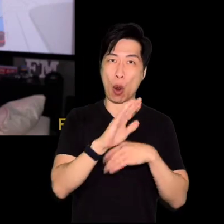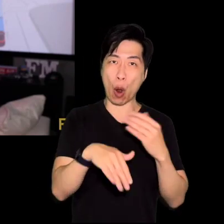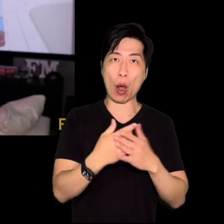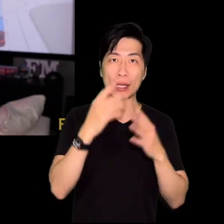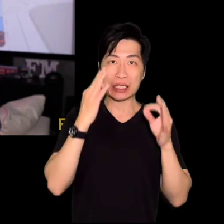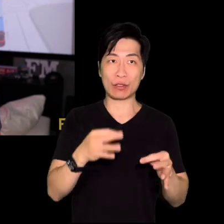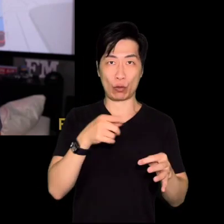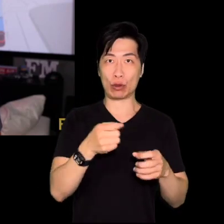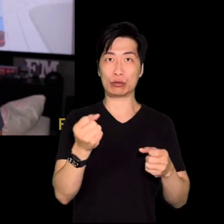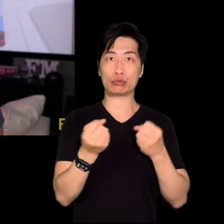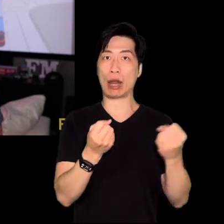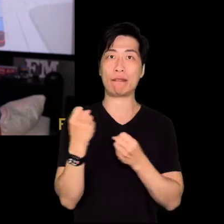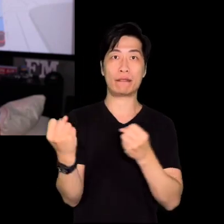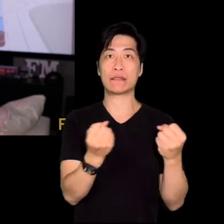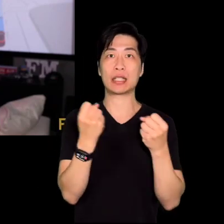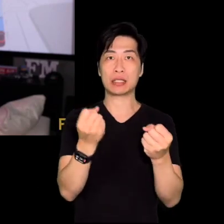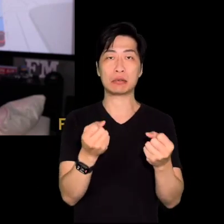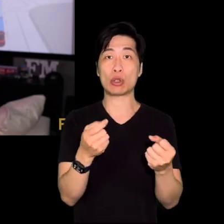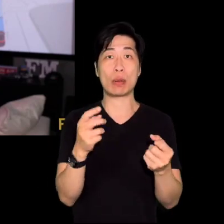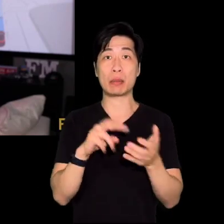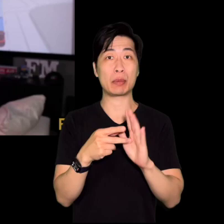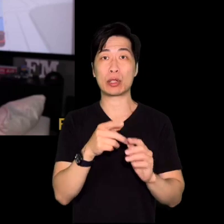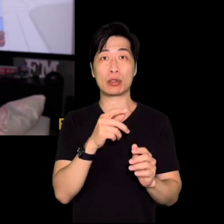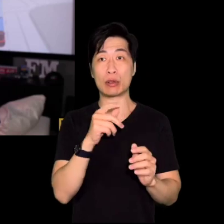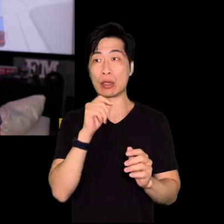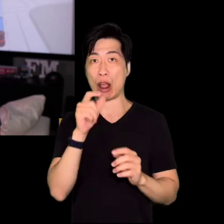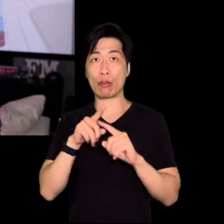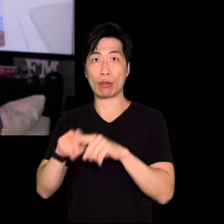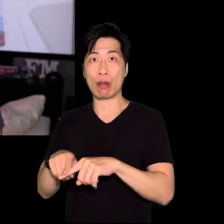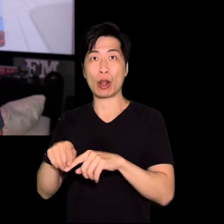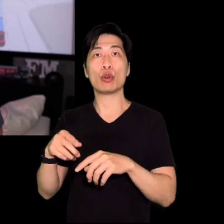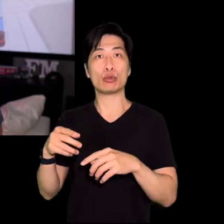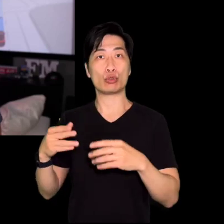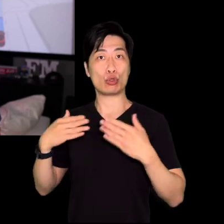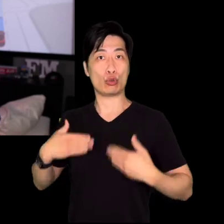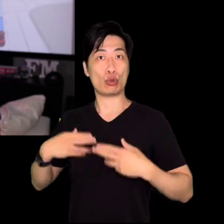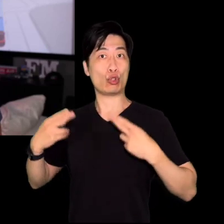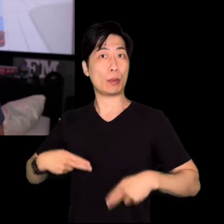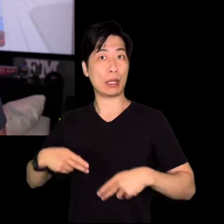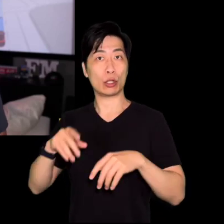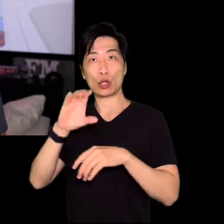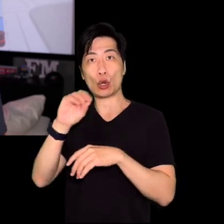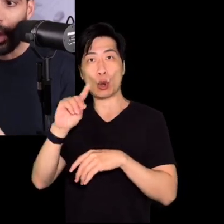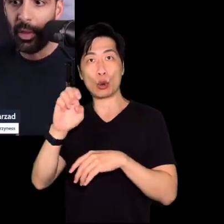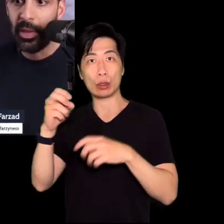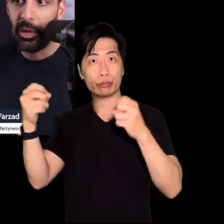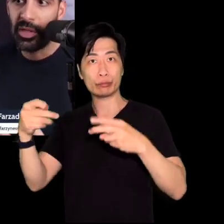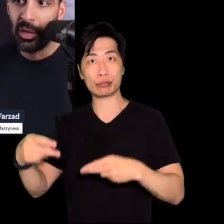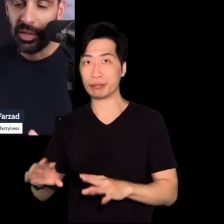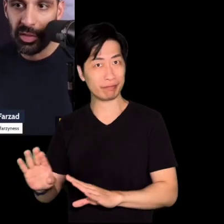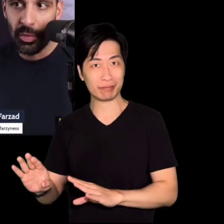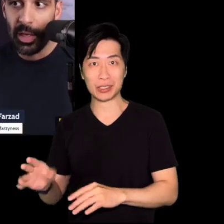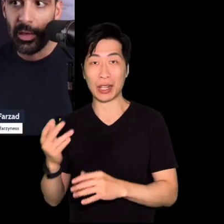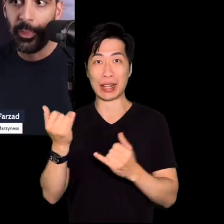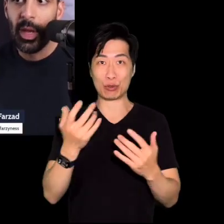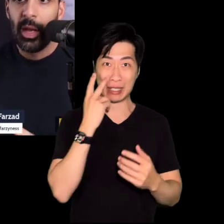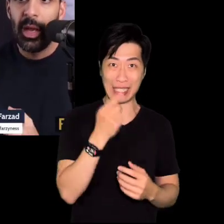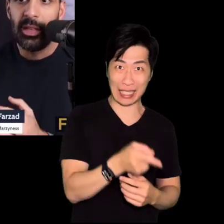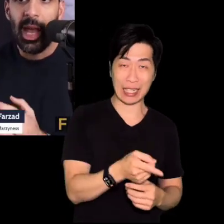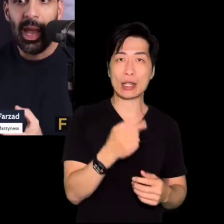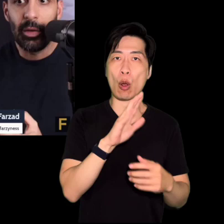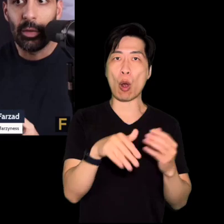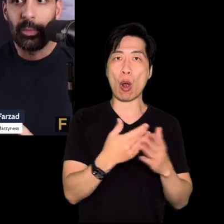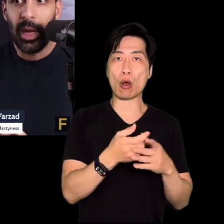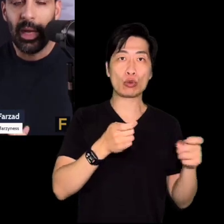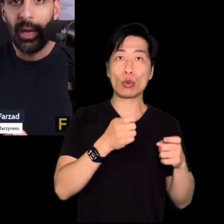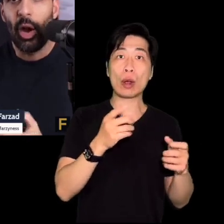an AI brain, is making all the decisions for the car, and it's no longer human code. So everything that you see on the screen